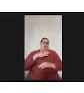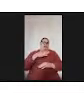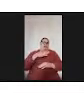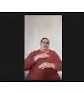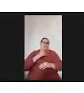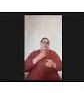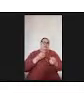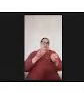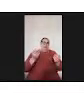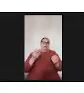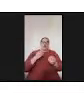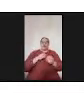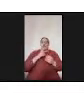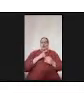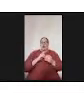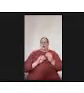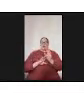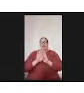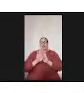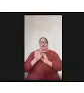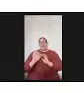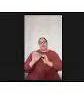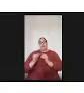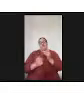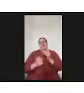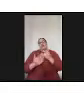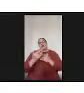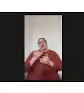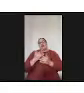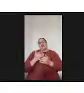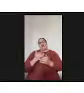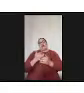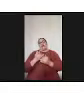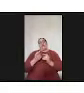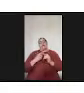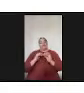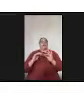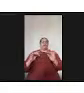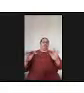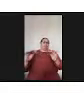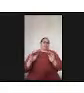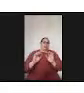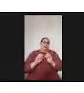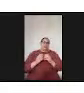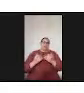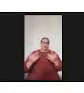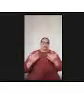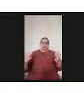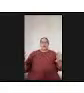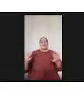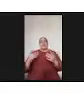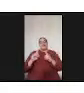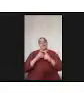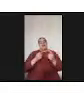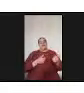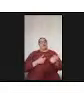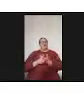to increase the fire from spreading. Then you've got